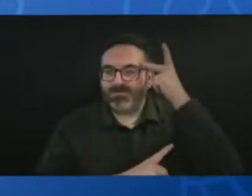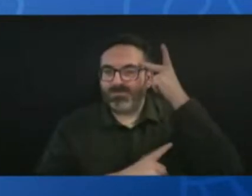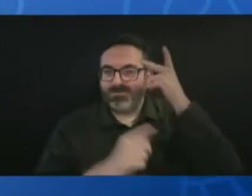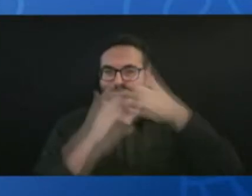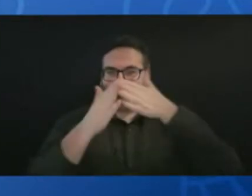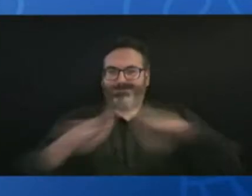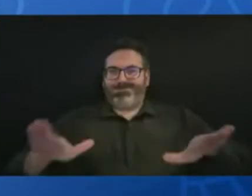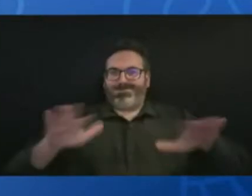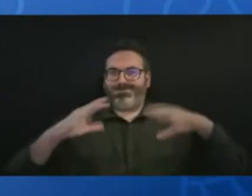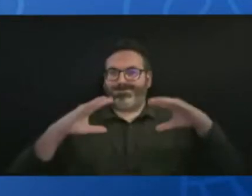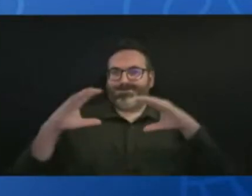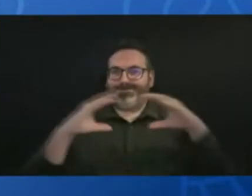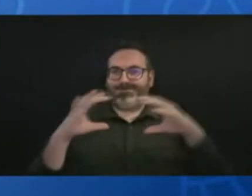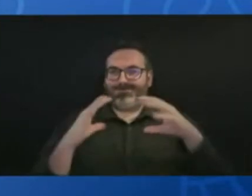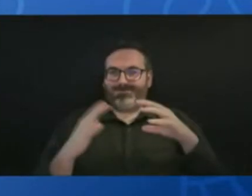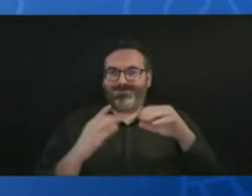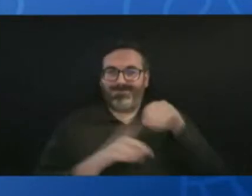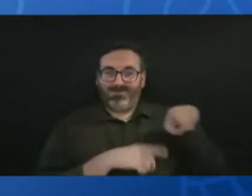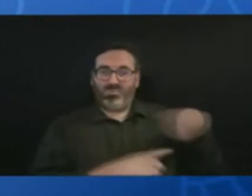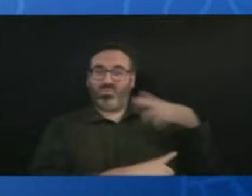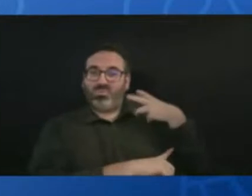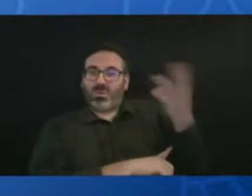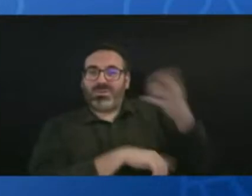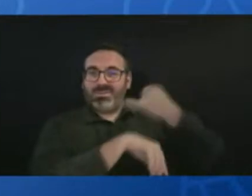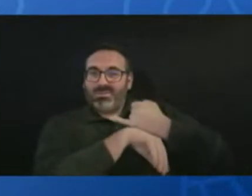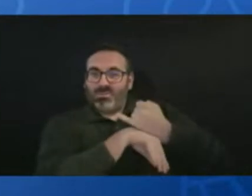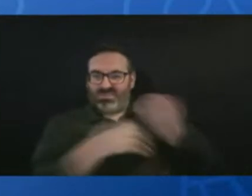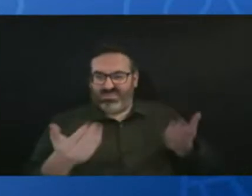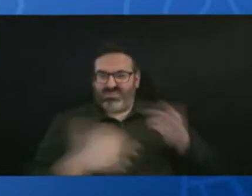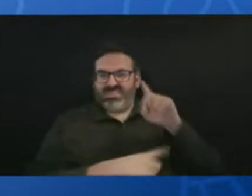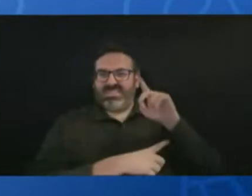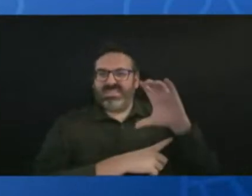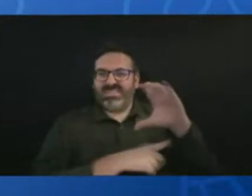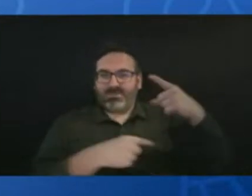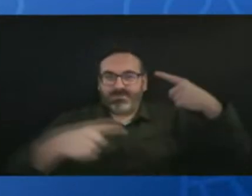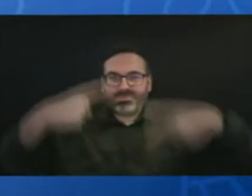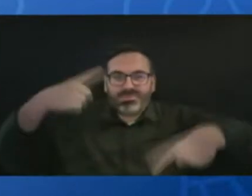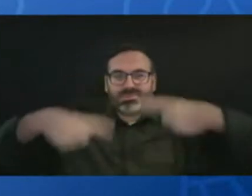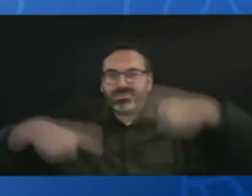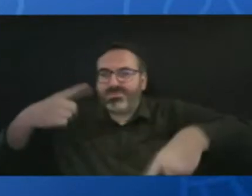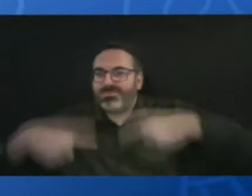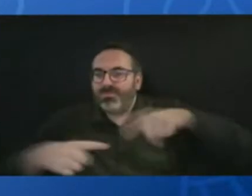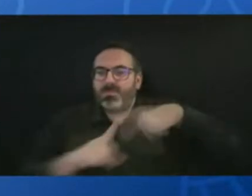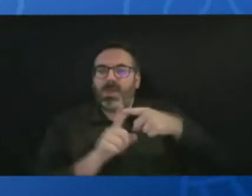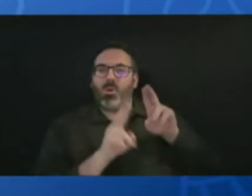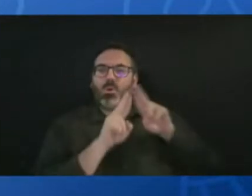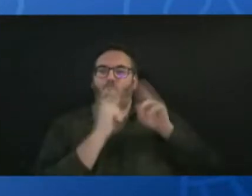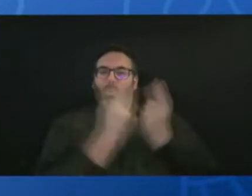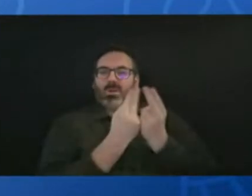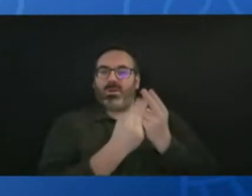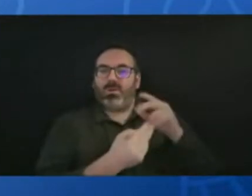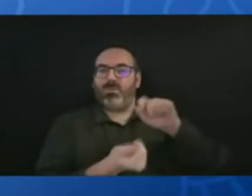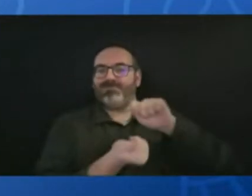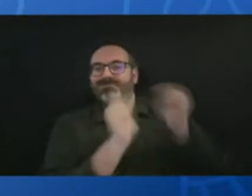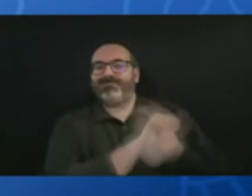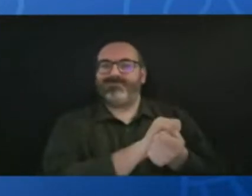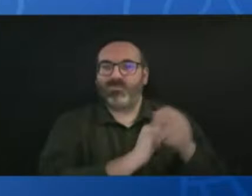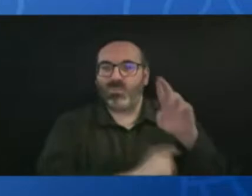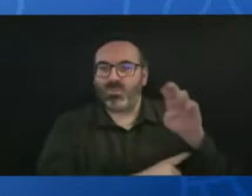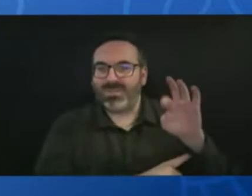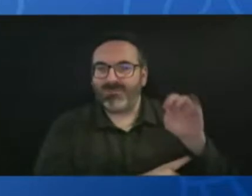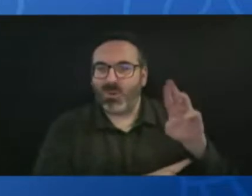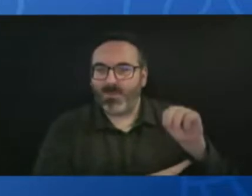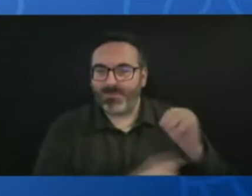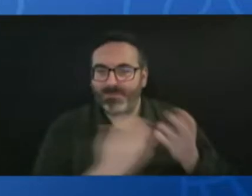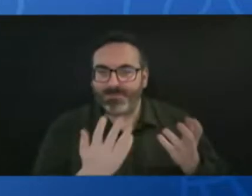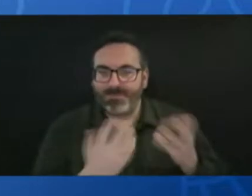about genuine reform, but it's more about securing their role and their political and financial advantage for the Iranian-backed